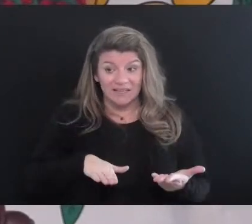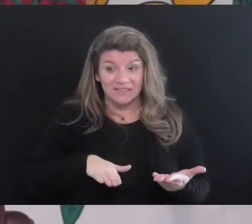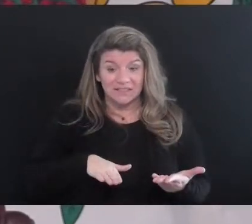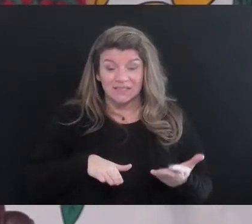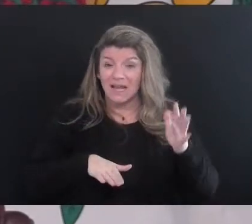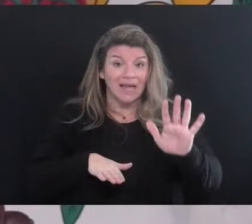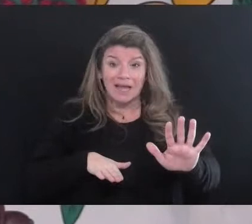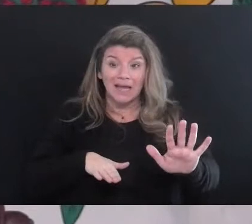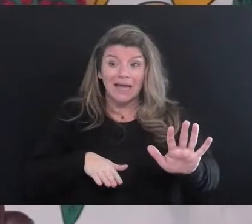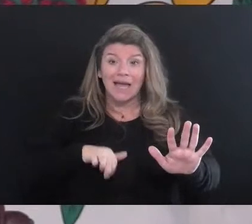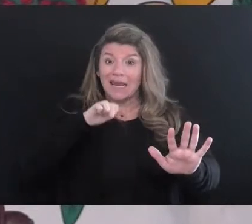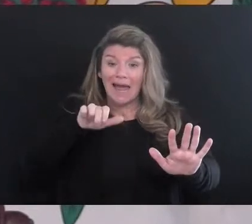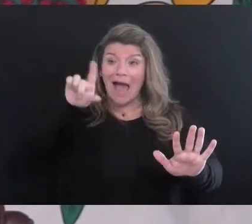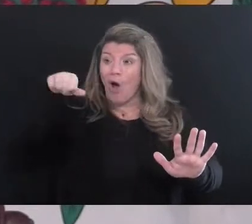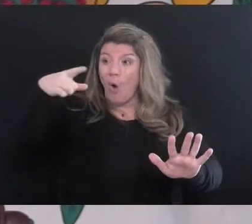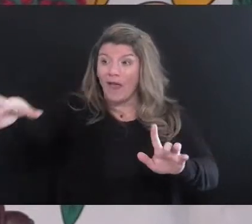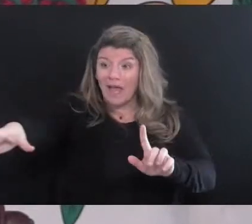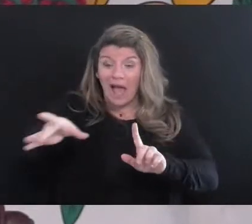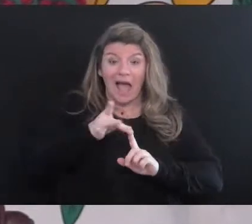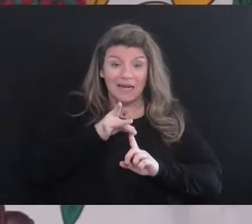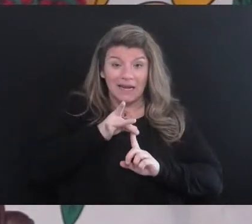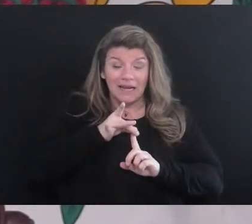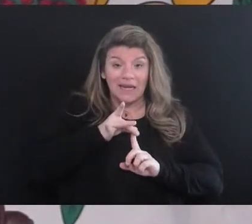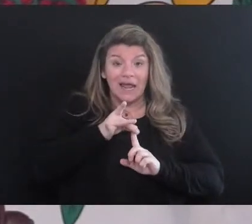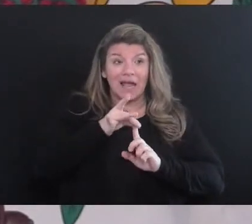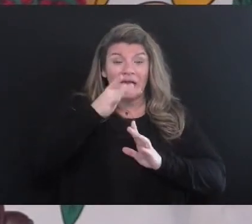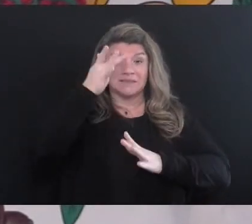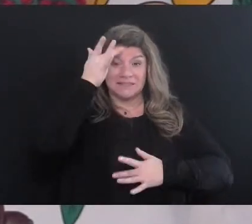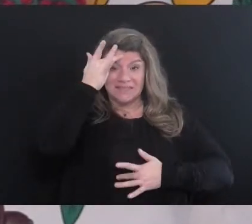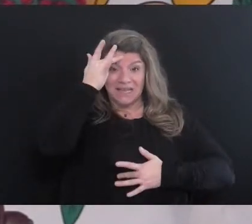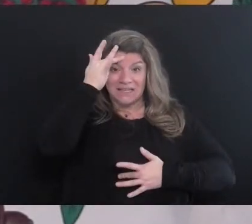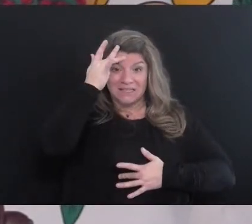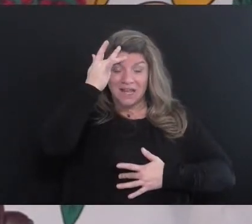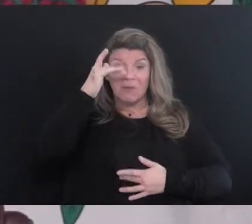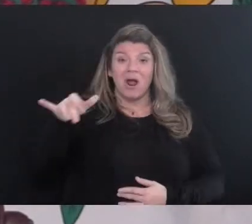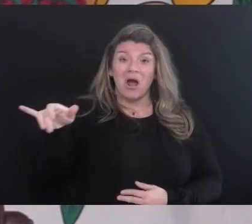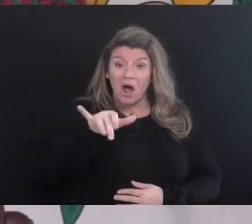gotten COVID and gotten sick, but have died, and